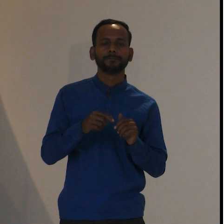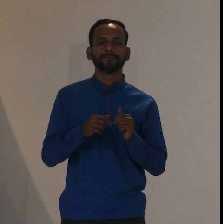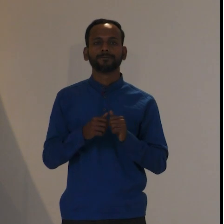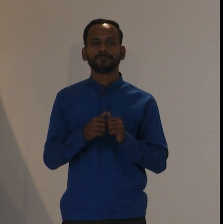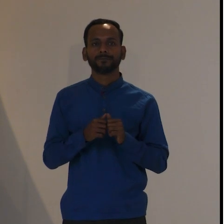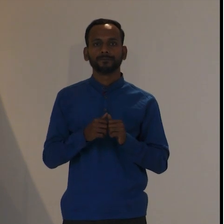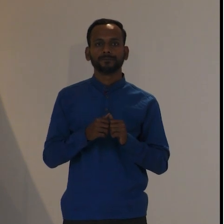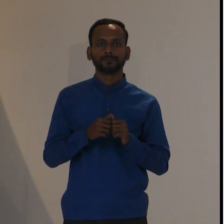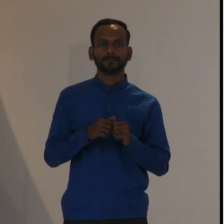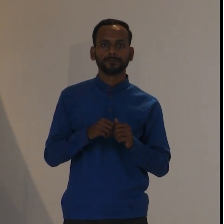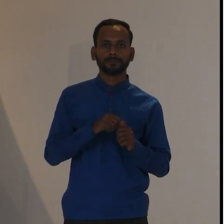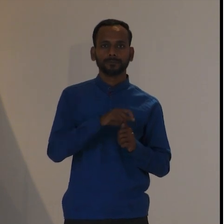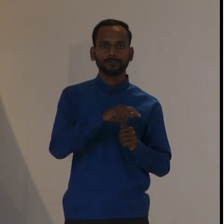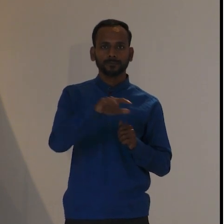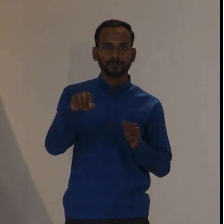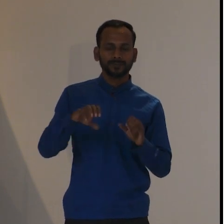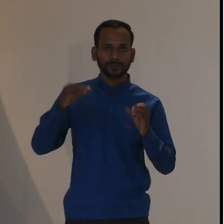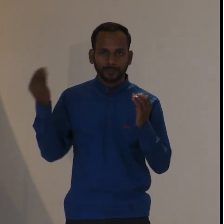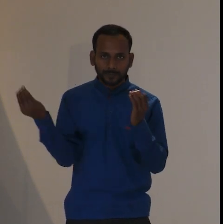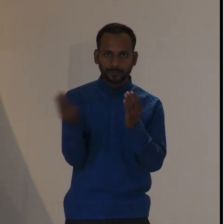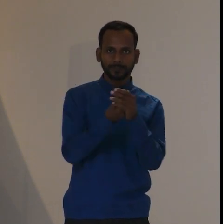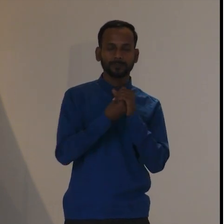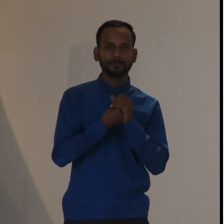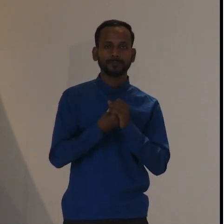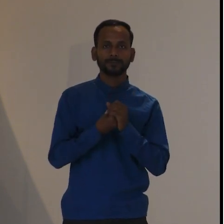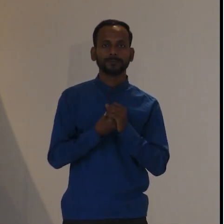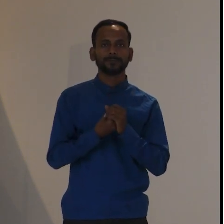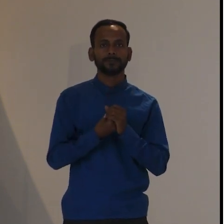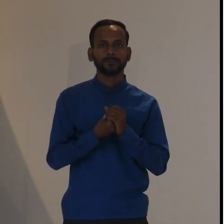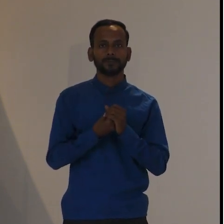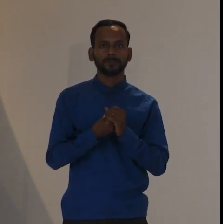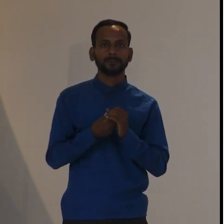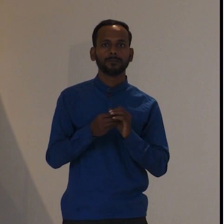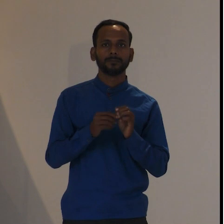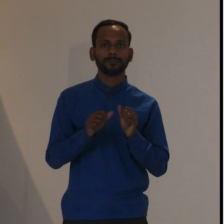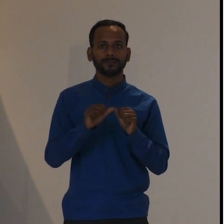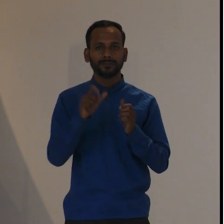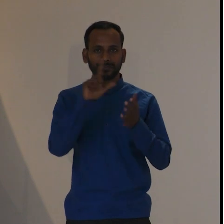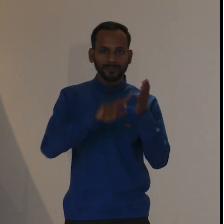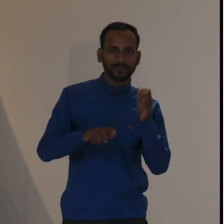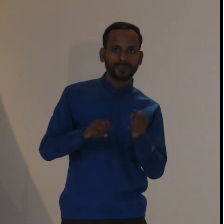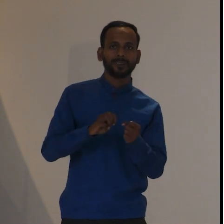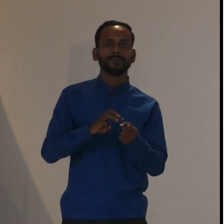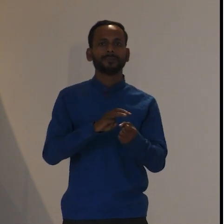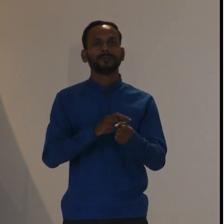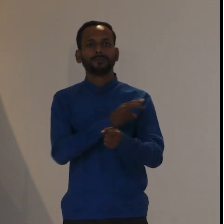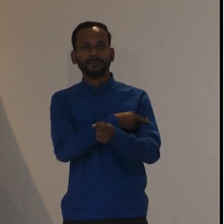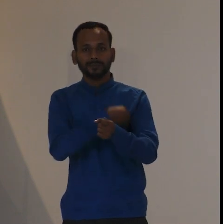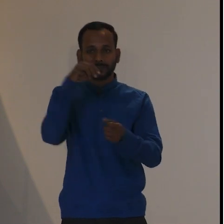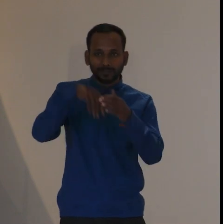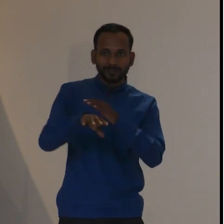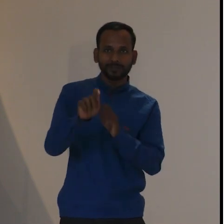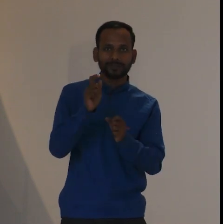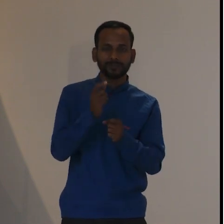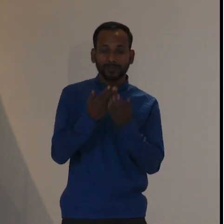perspectives, it only adds to the collection and makes it even richer. Art connects medical students and with their own